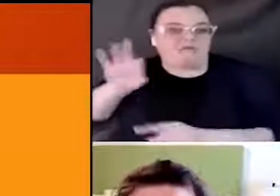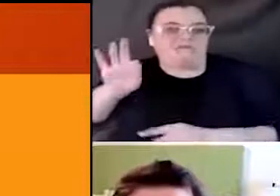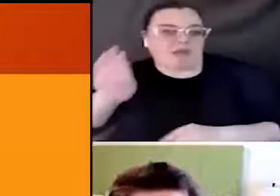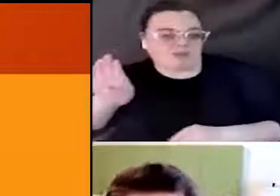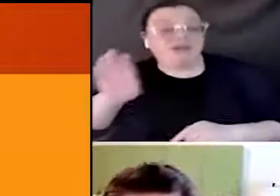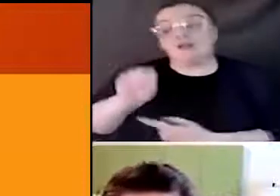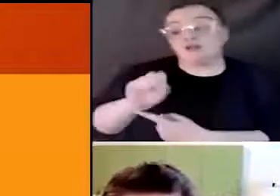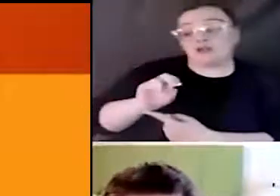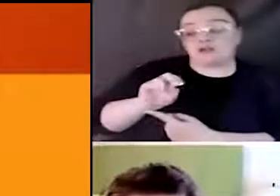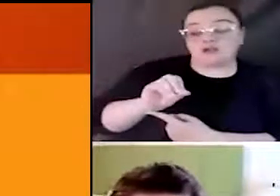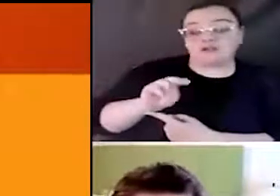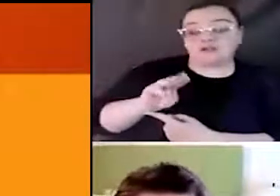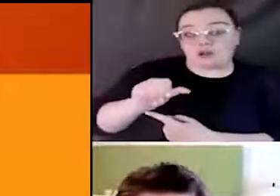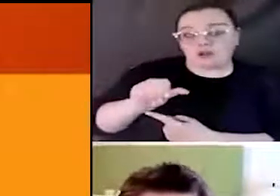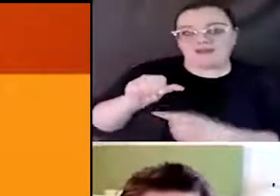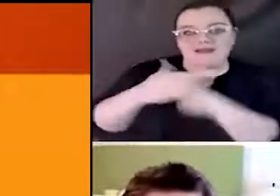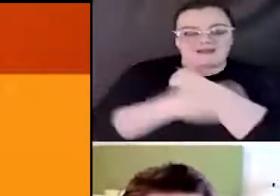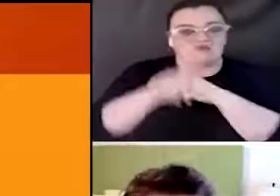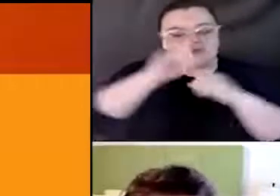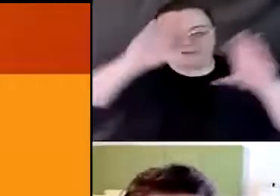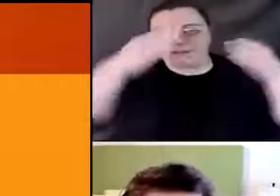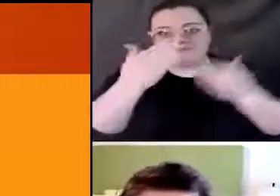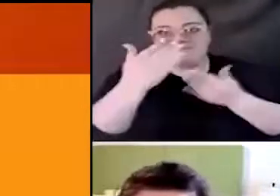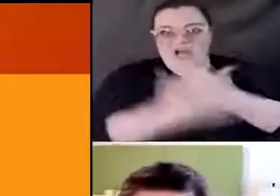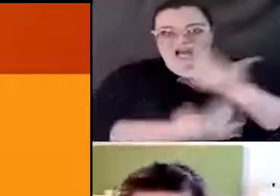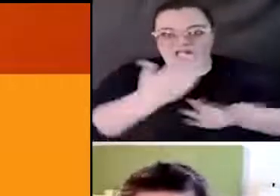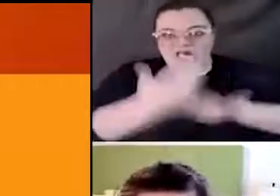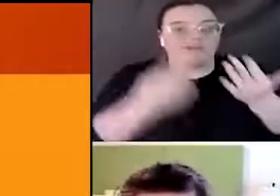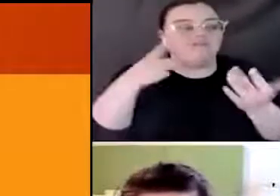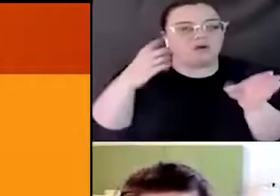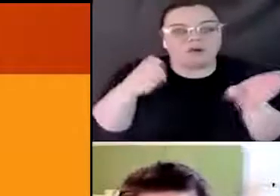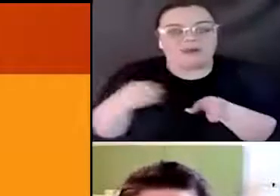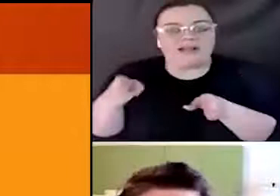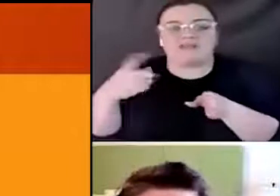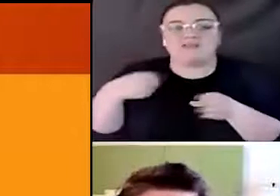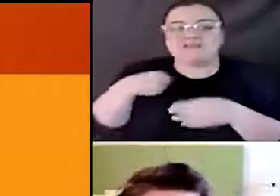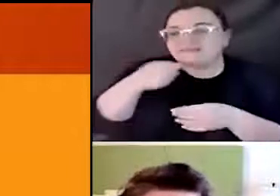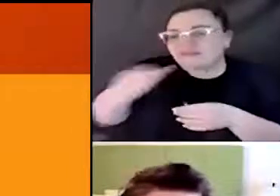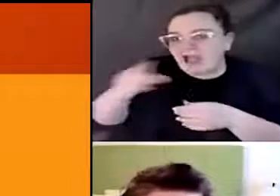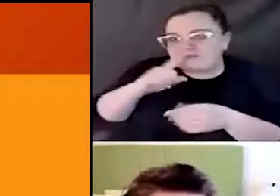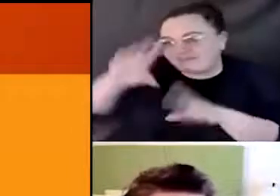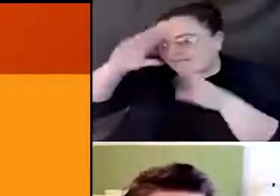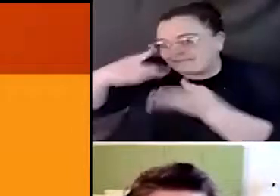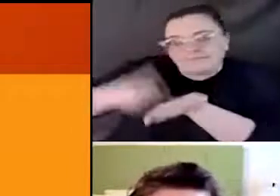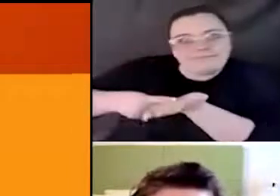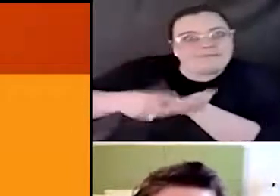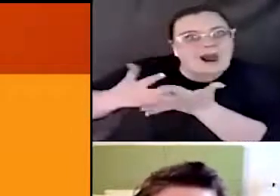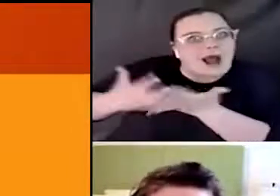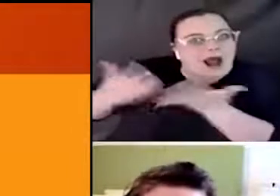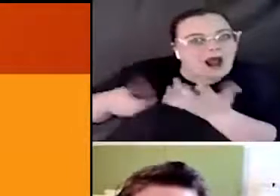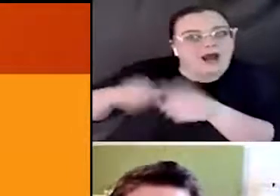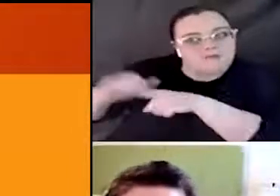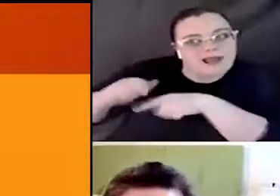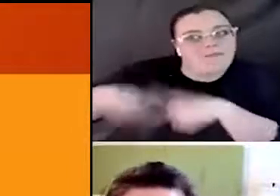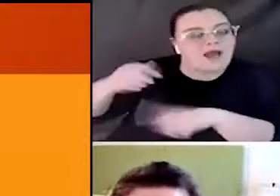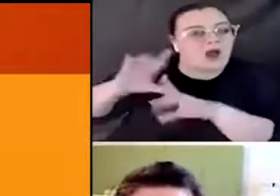very fire-focused community when we talk about preparedness. They have very little bandwidth left over for earthquake preparedness. So we use